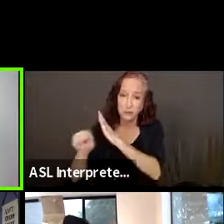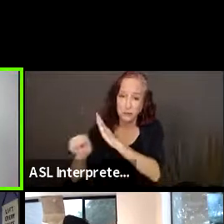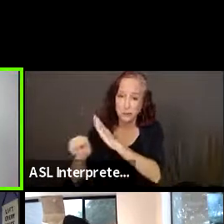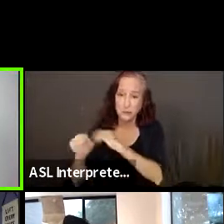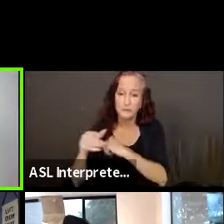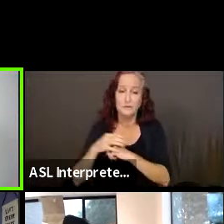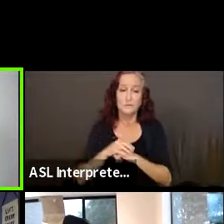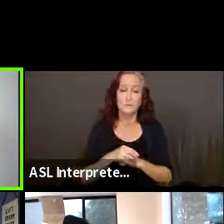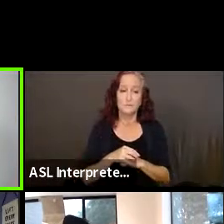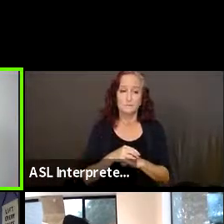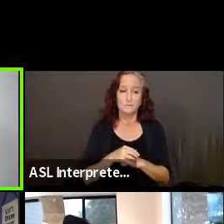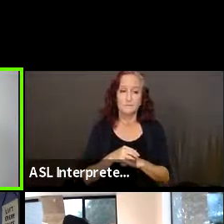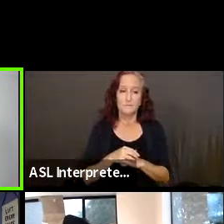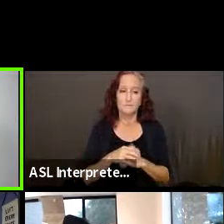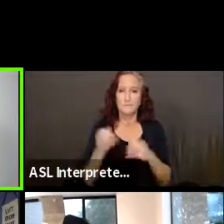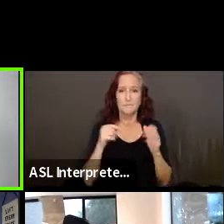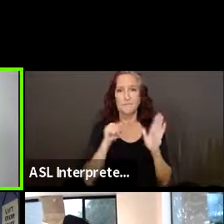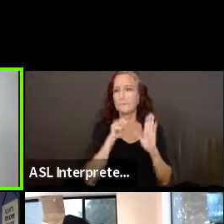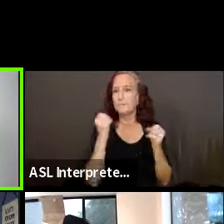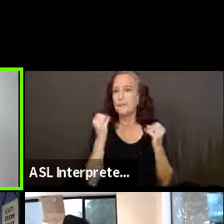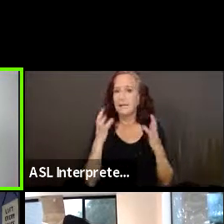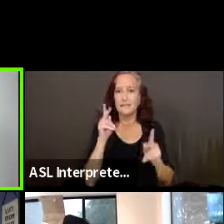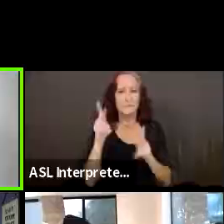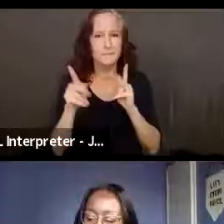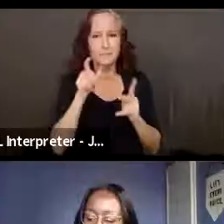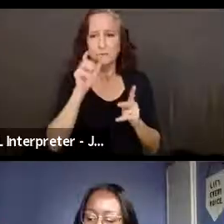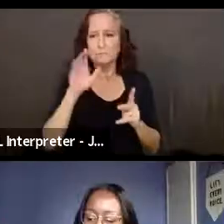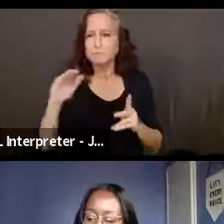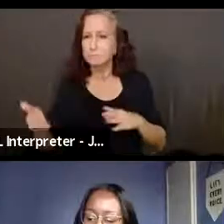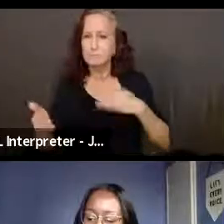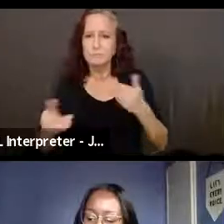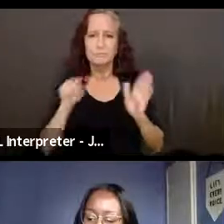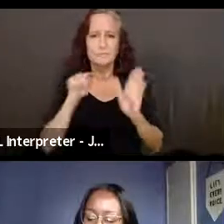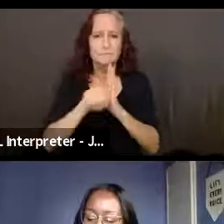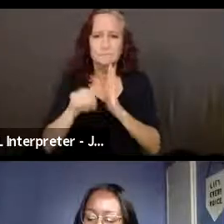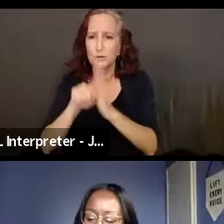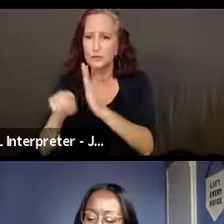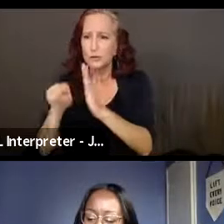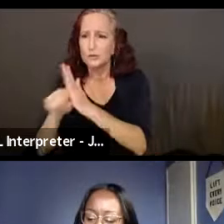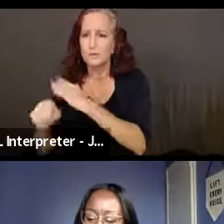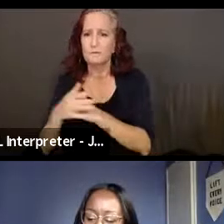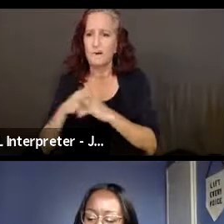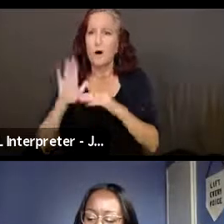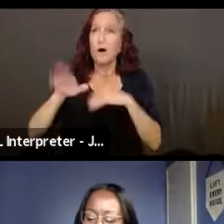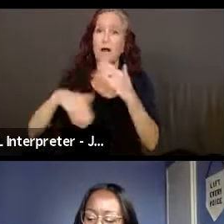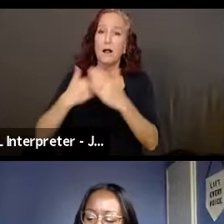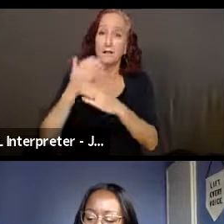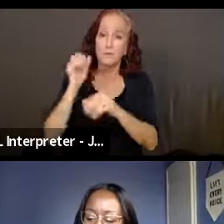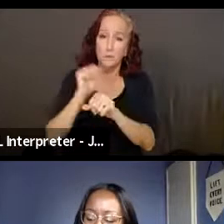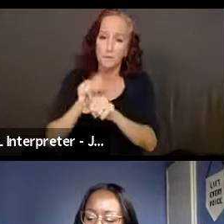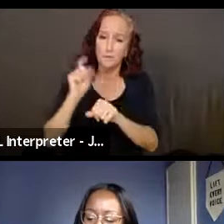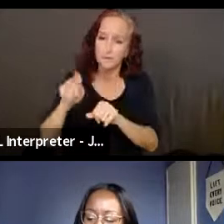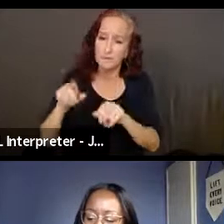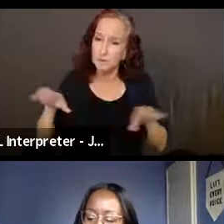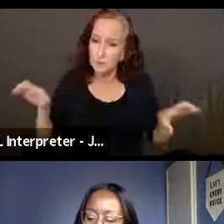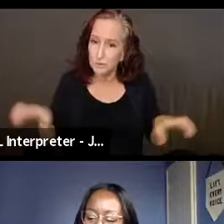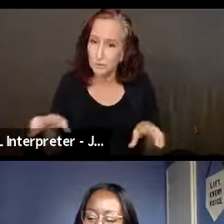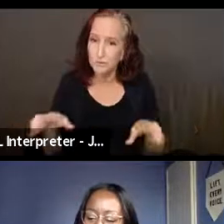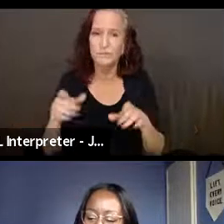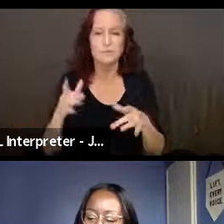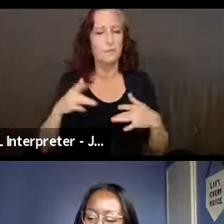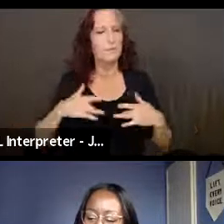many murders, and so much work that needs to be done. So I'm really glad that this book is coming out